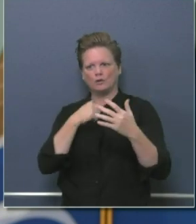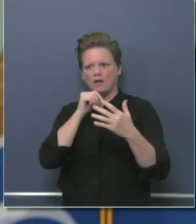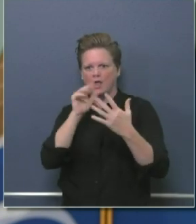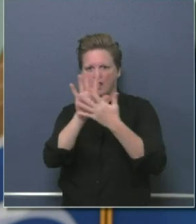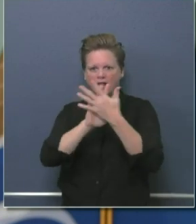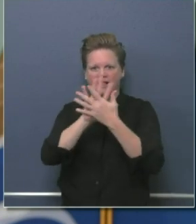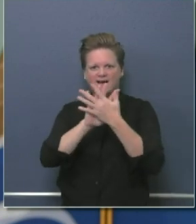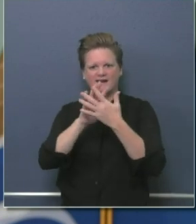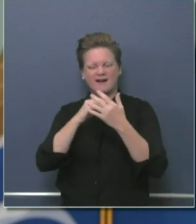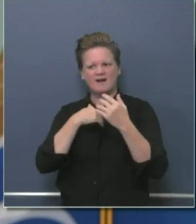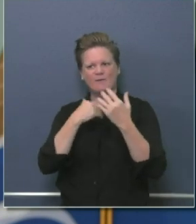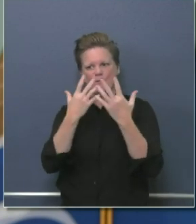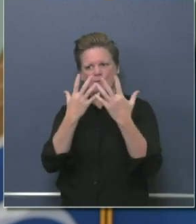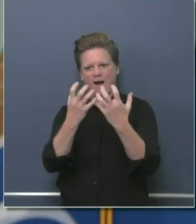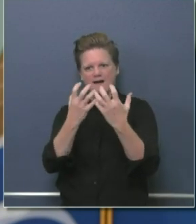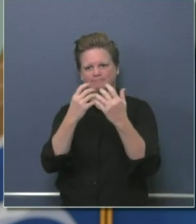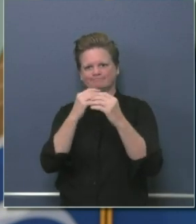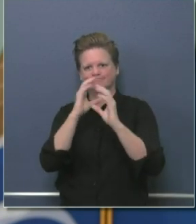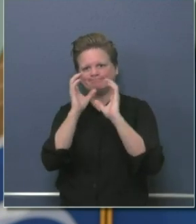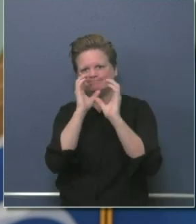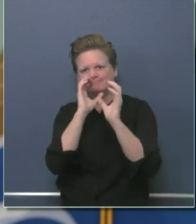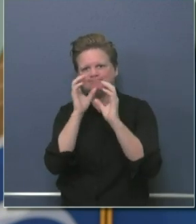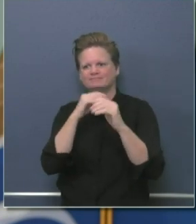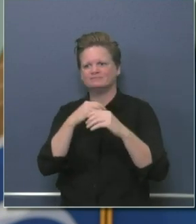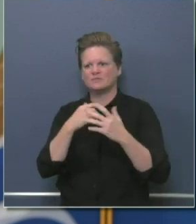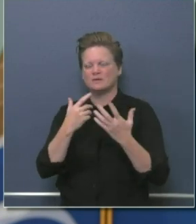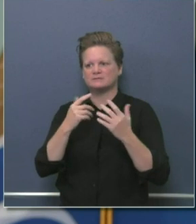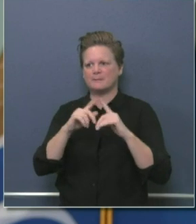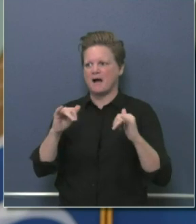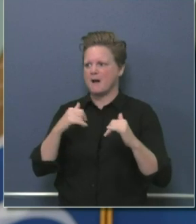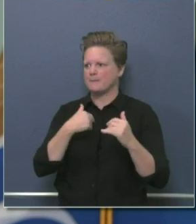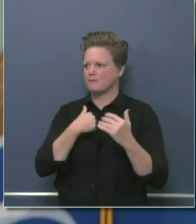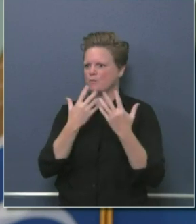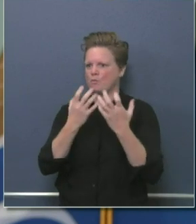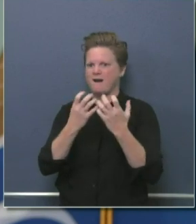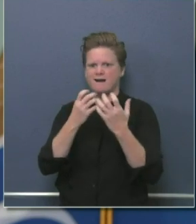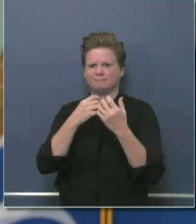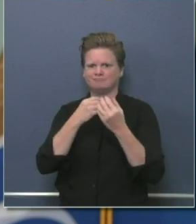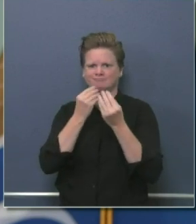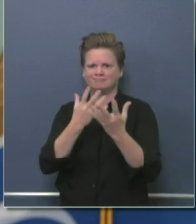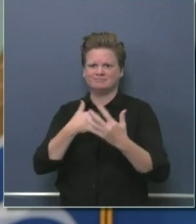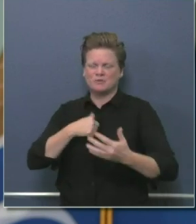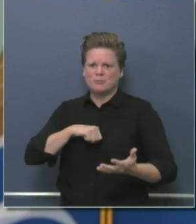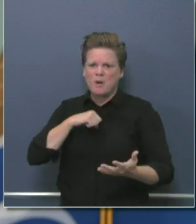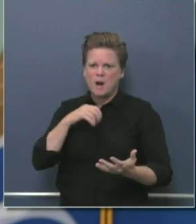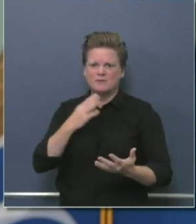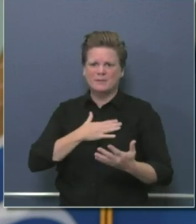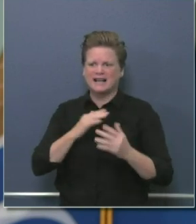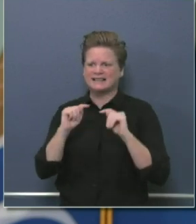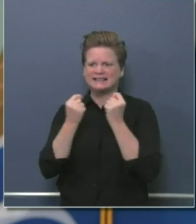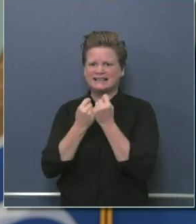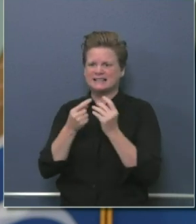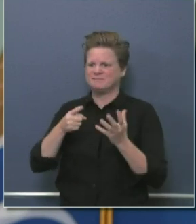doesn't. But I'm proud of the work our team's done on it. Final question, Dave Lopez, KCBS.